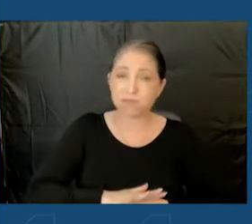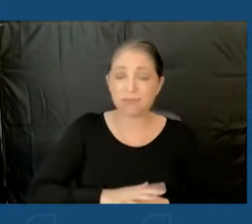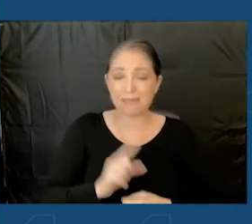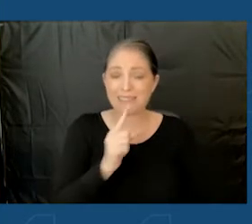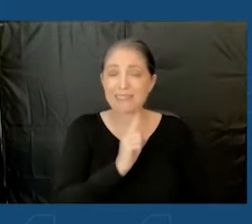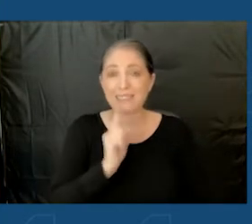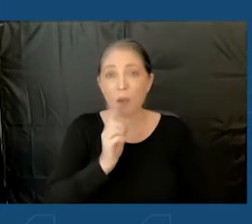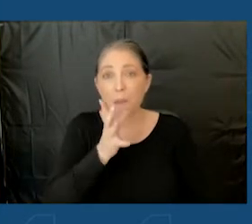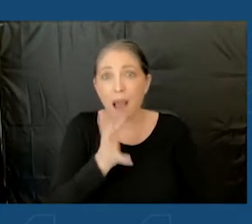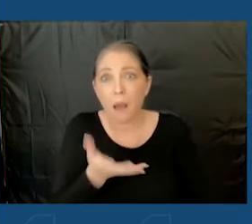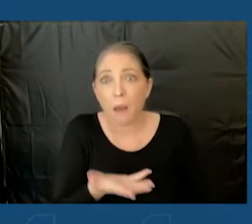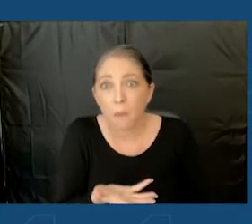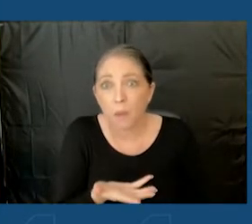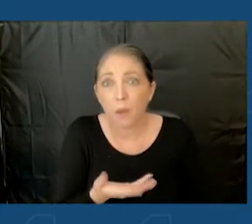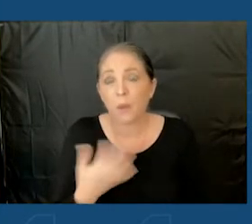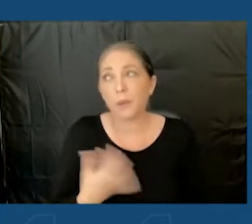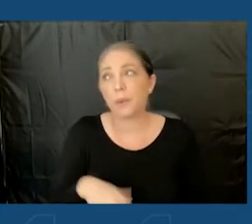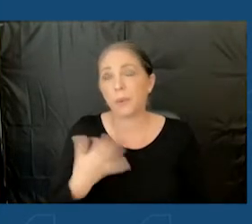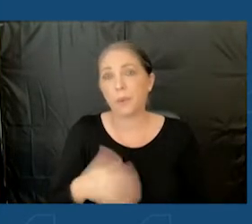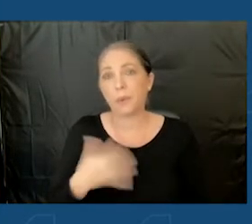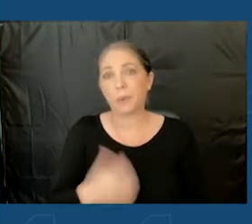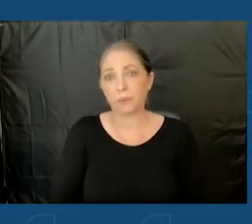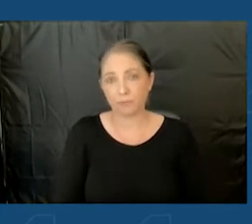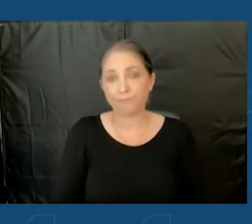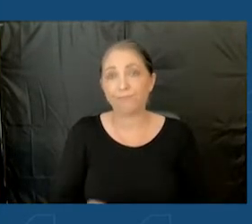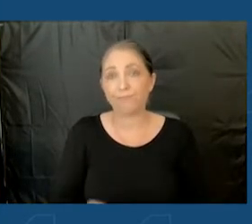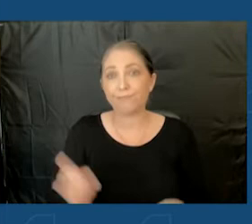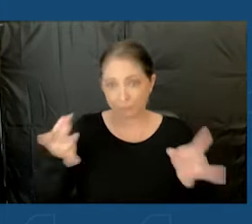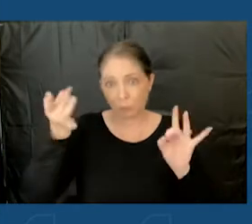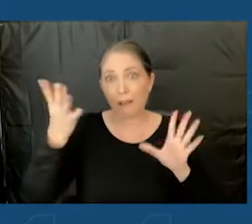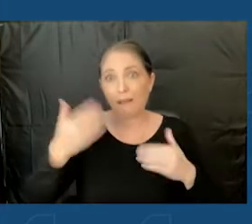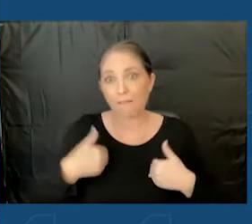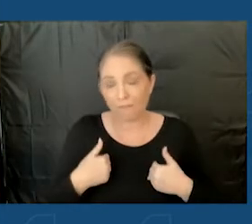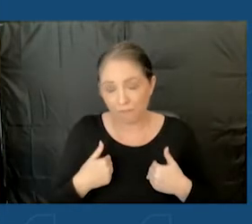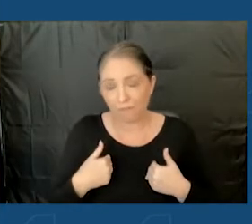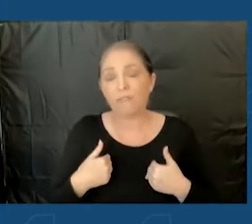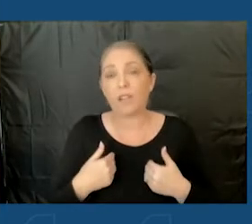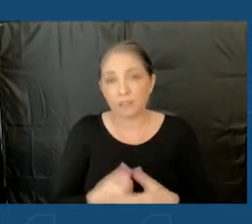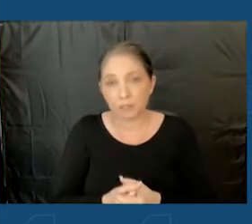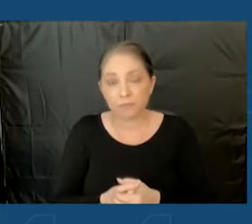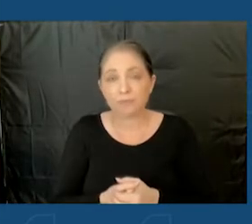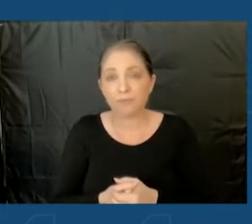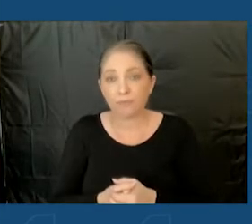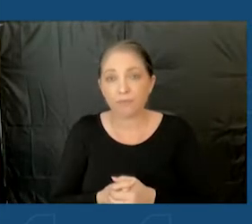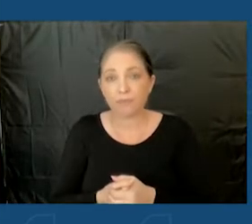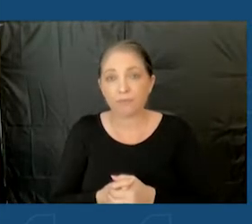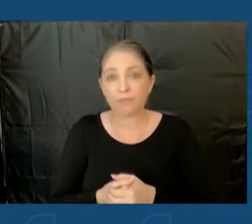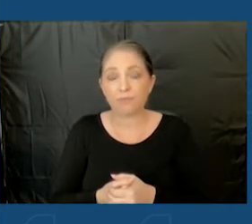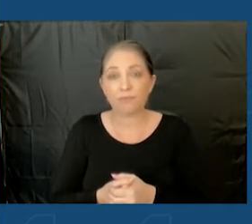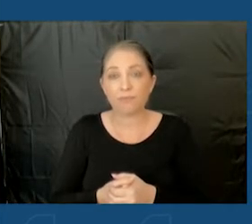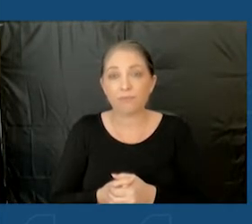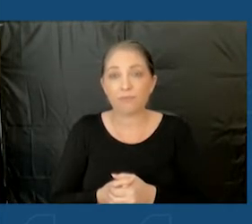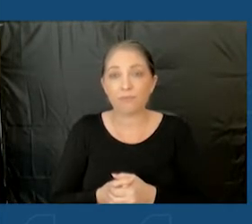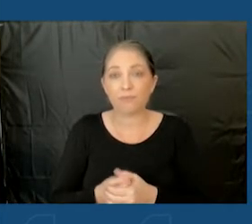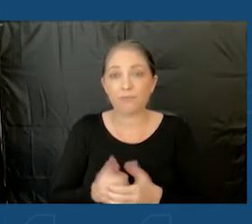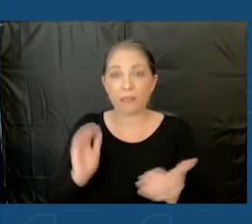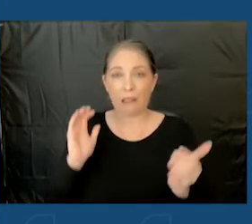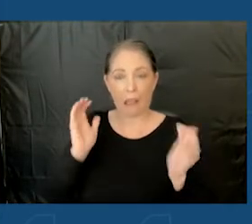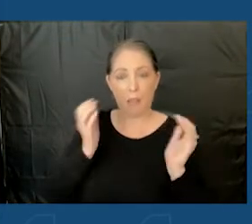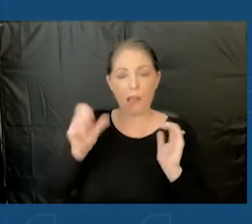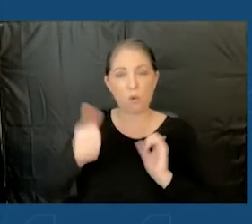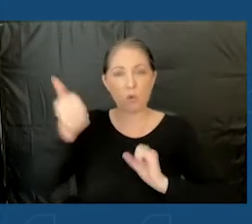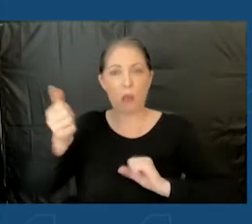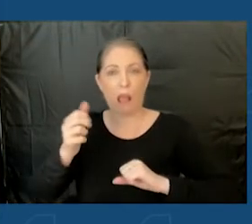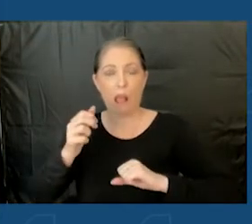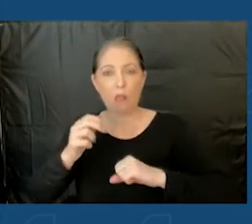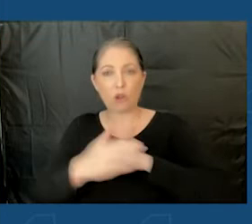So we had a real crisis. And as I mentioned, we had this beforehand. At the time, you compare us to other nations.